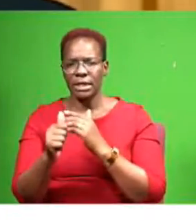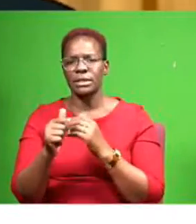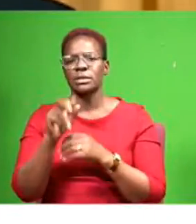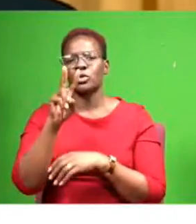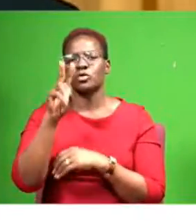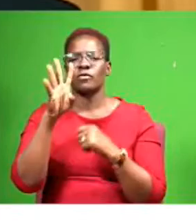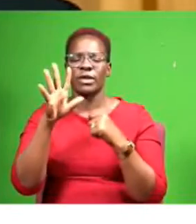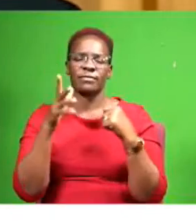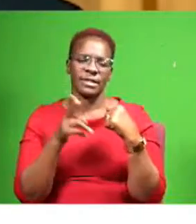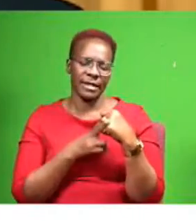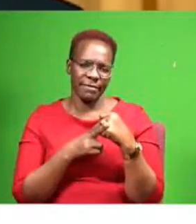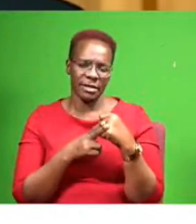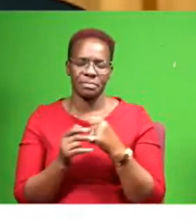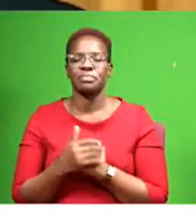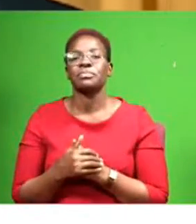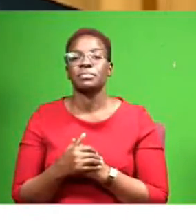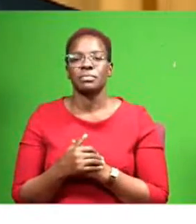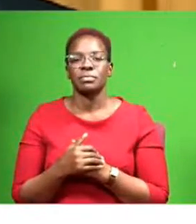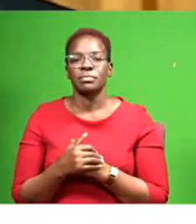257.